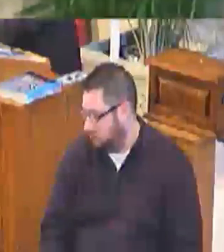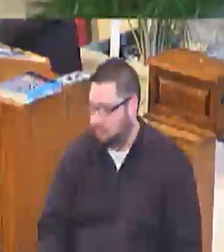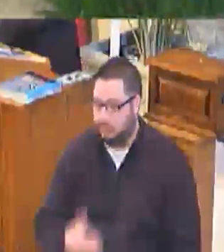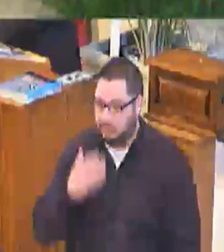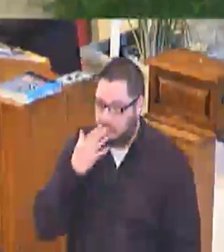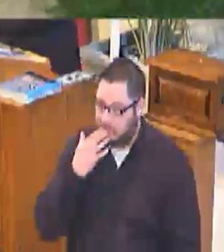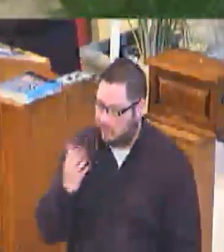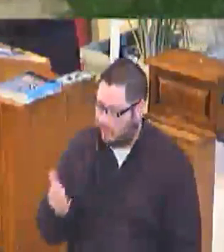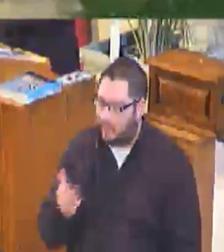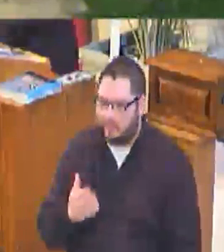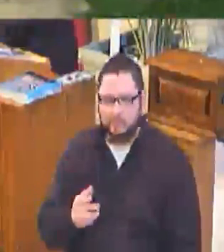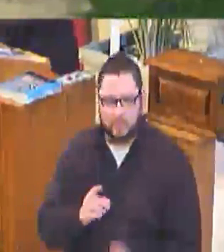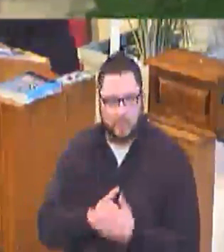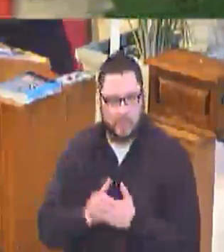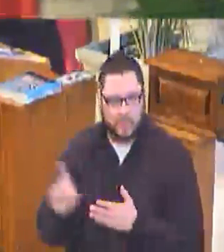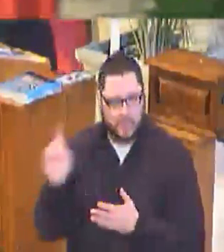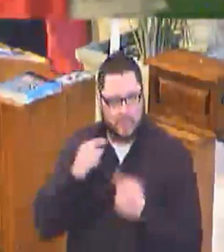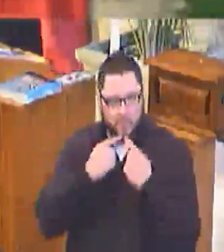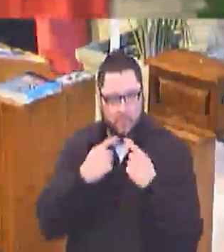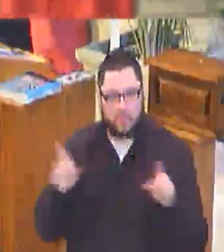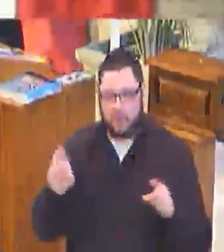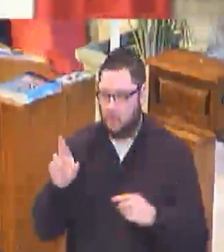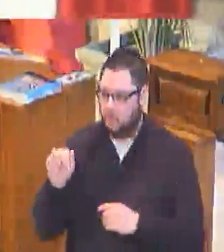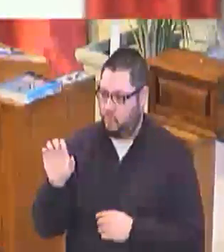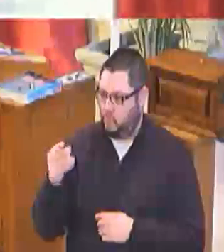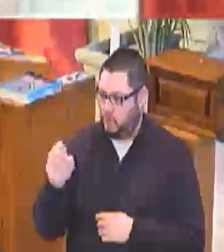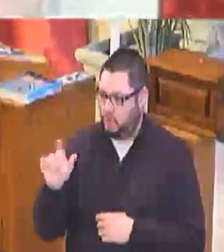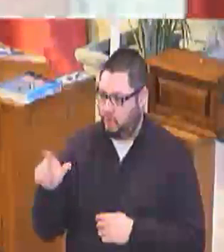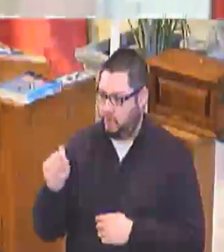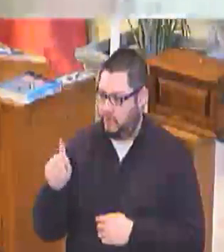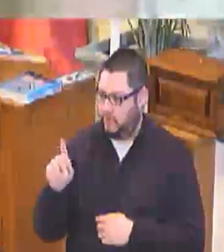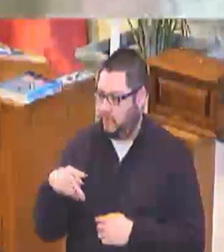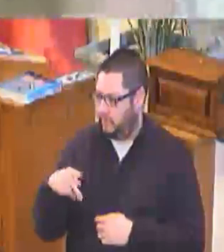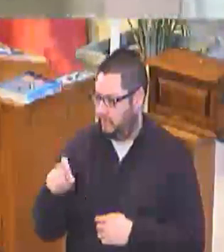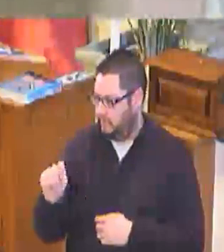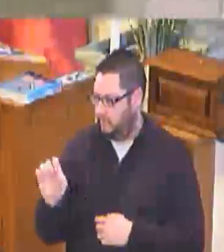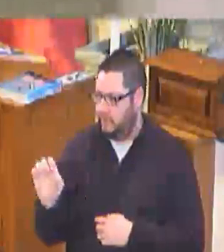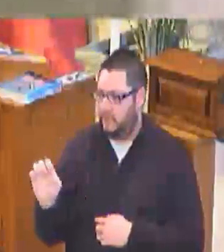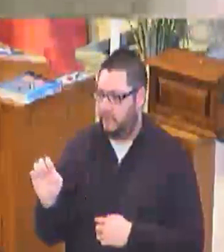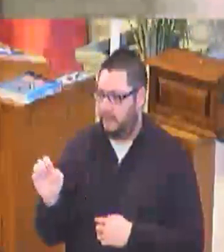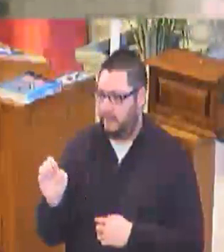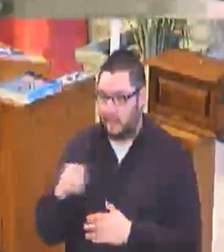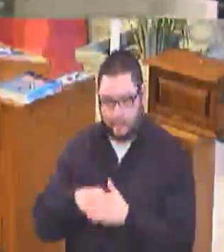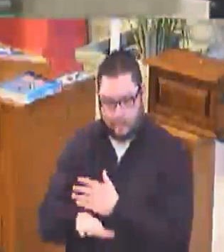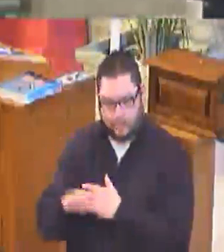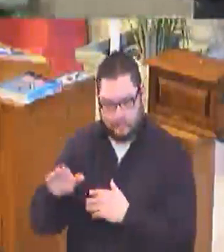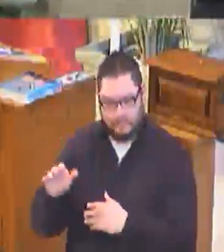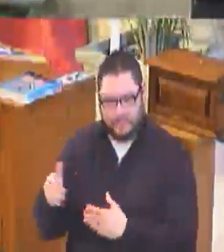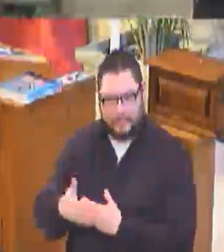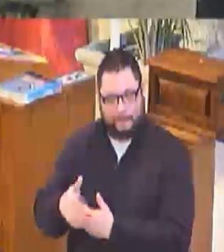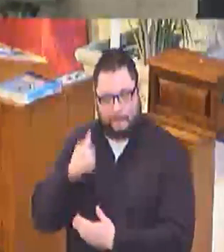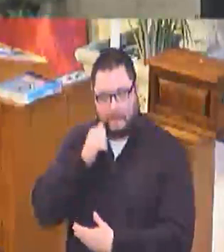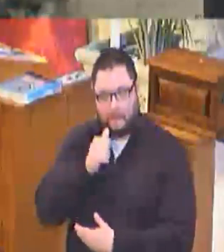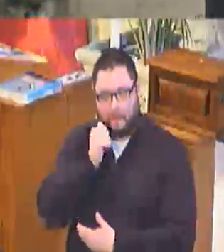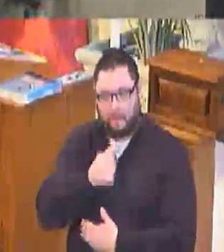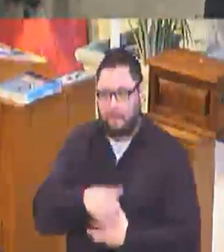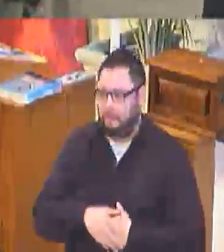Thank you. So last week we announced that Rachel and Pete had a little girl,